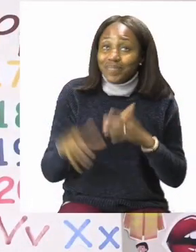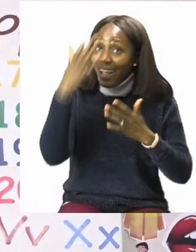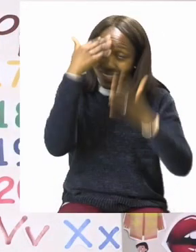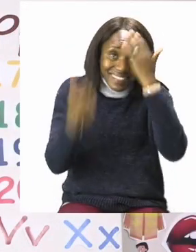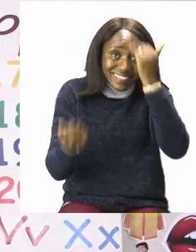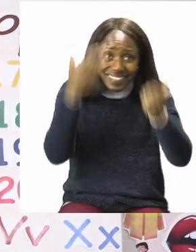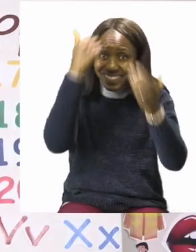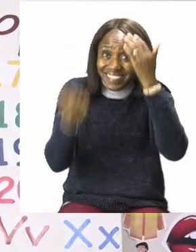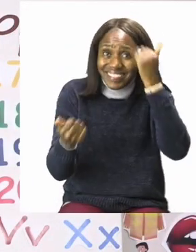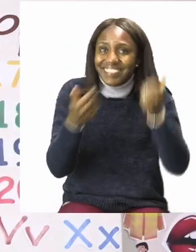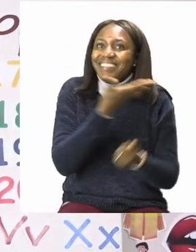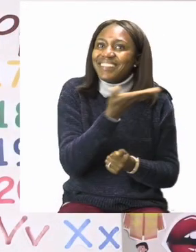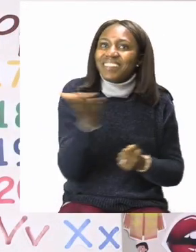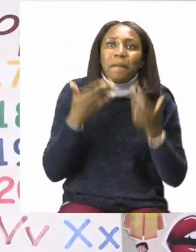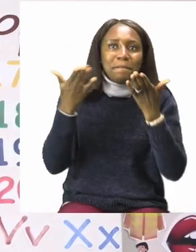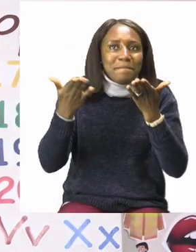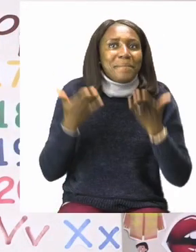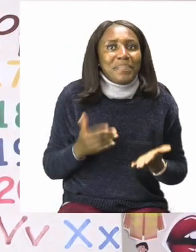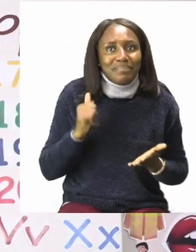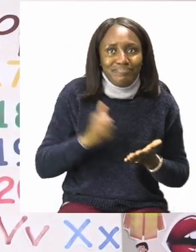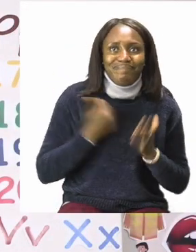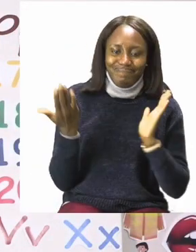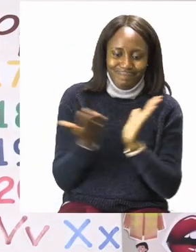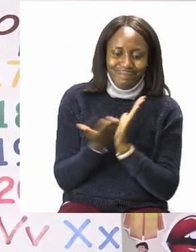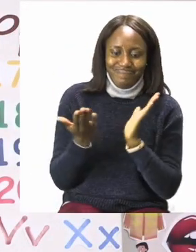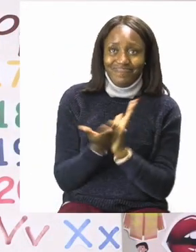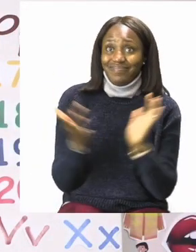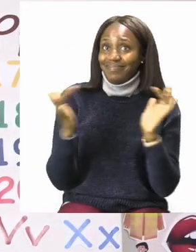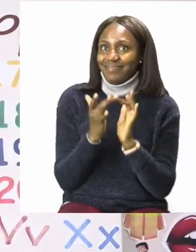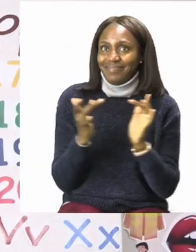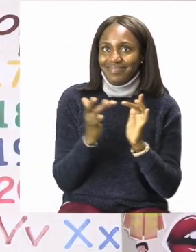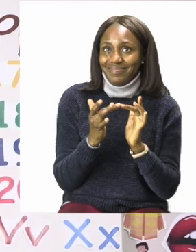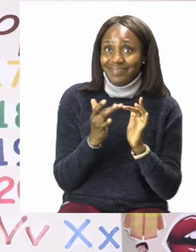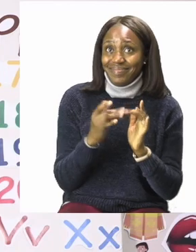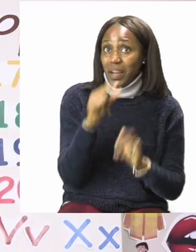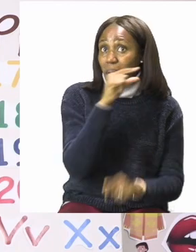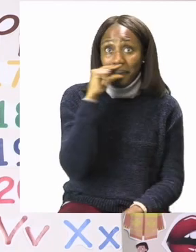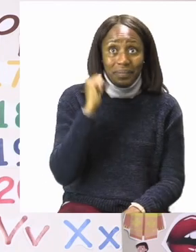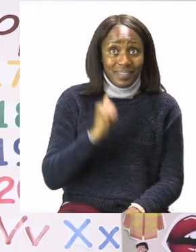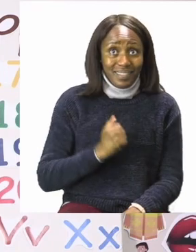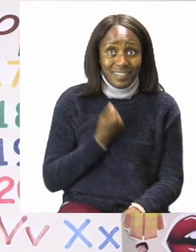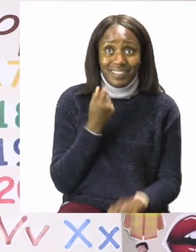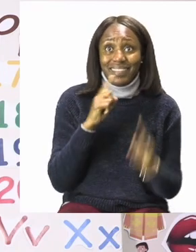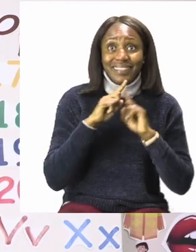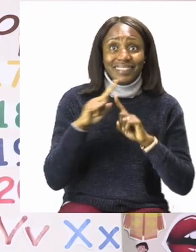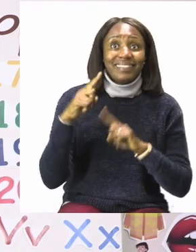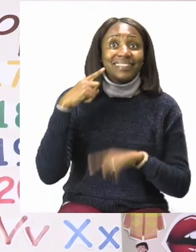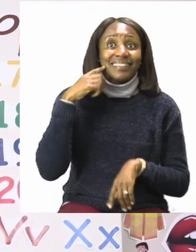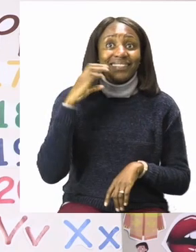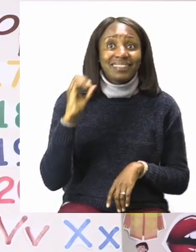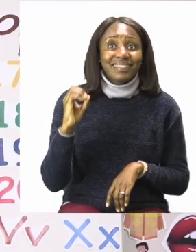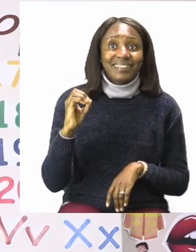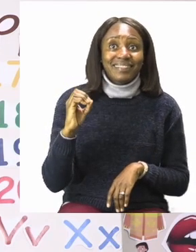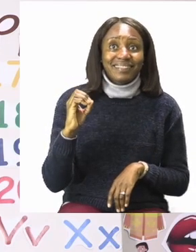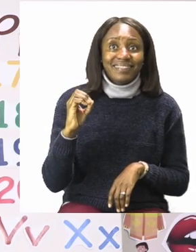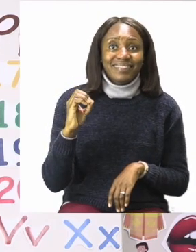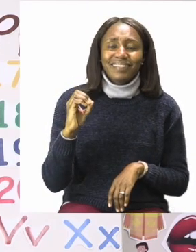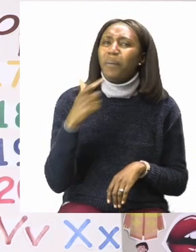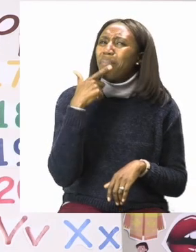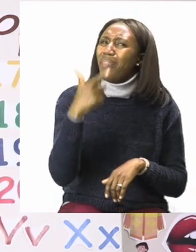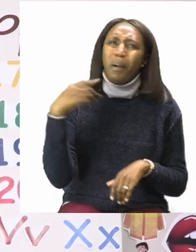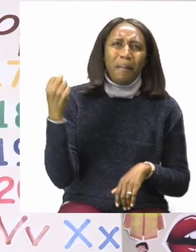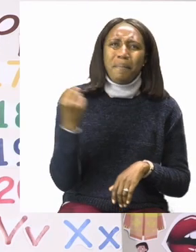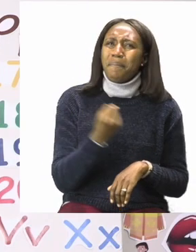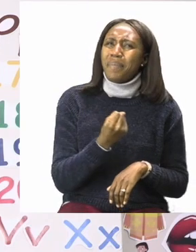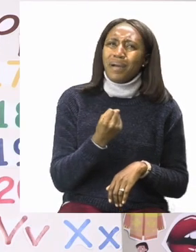Hello everyone and welcome to My Zone Online School. My name is Teacher Mutsa and thank you so much